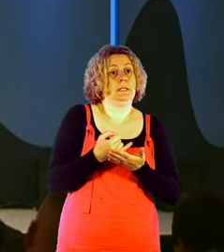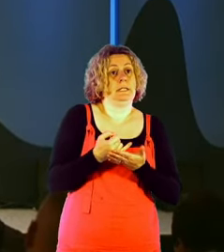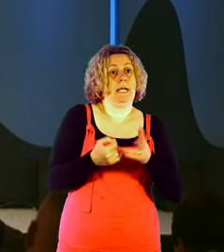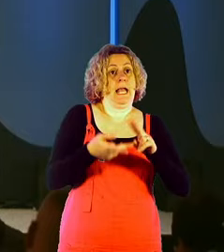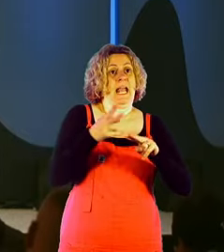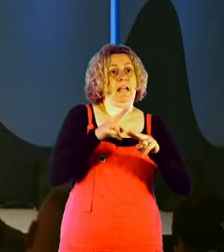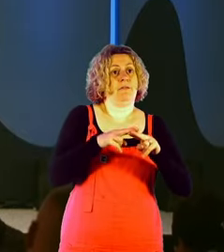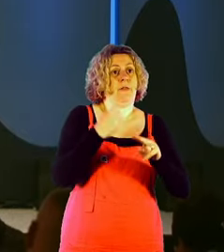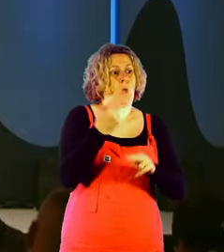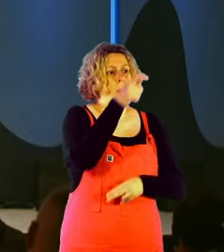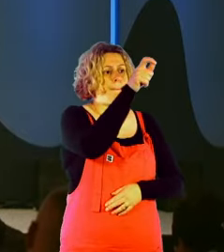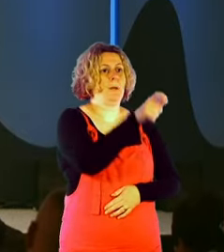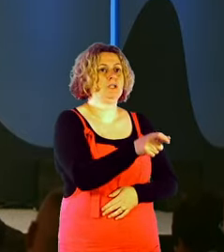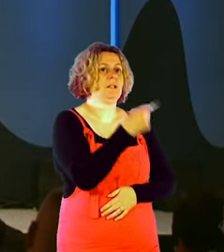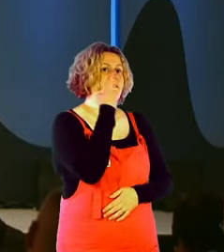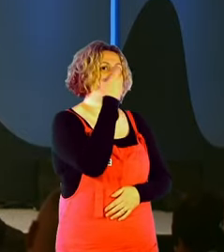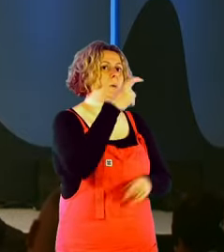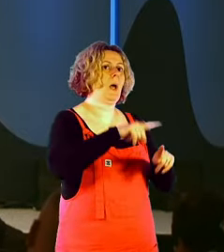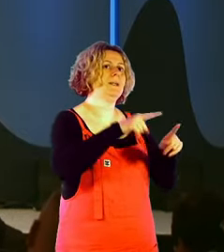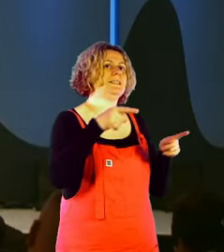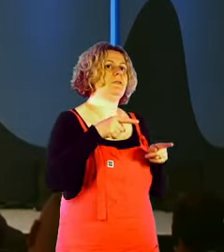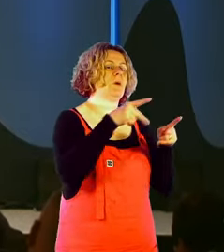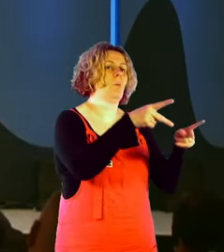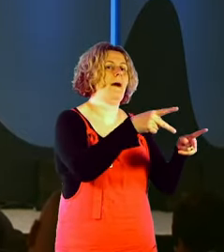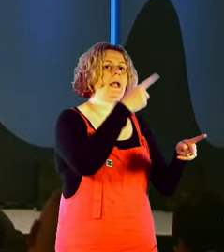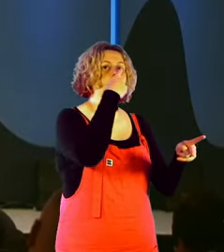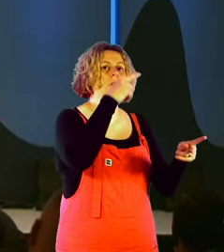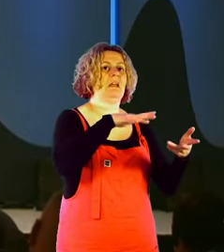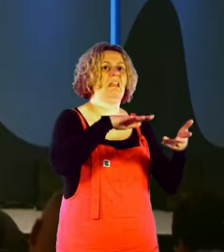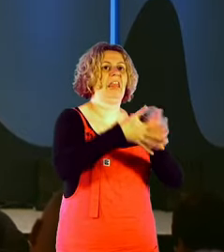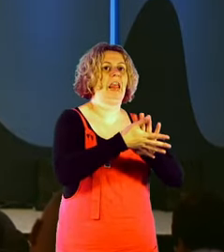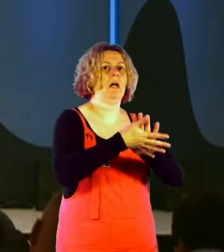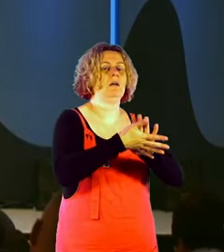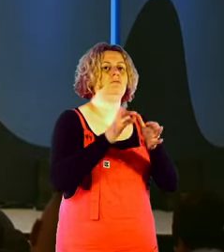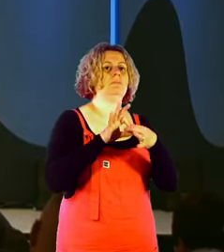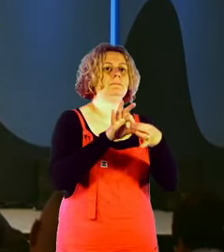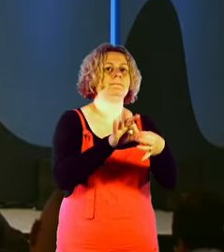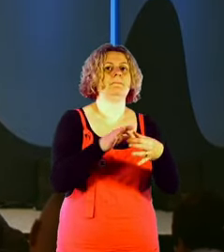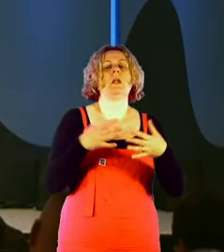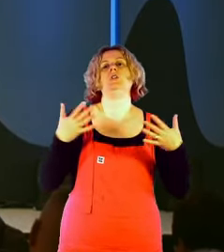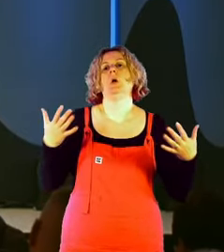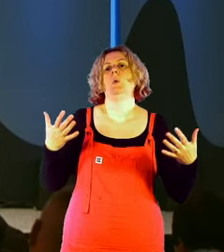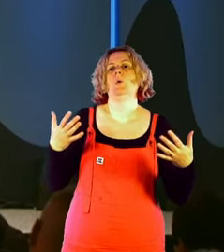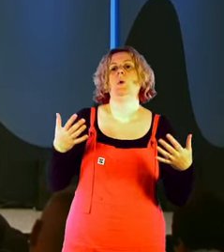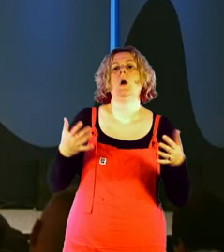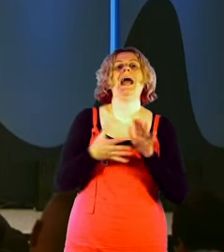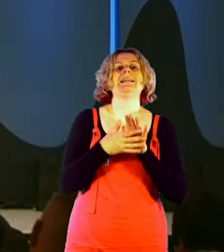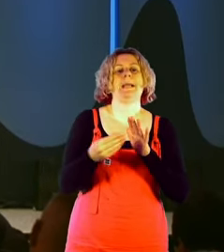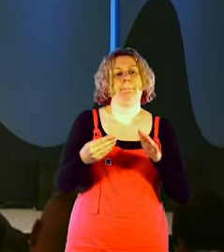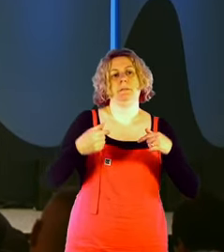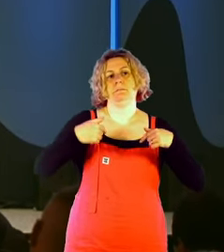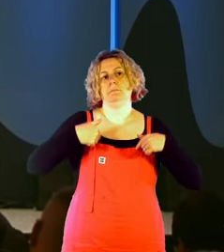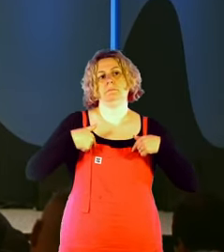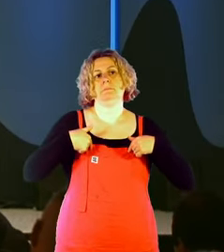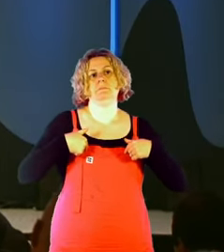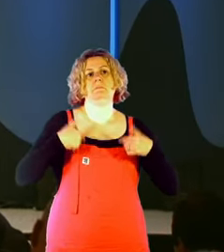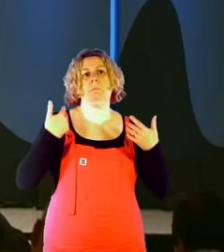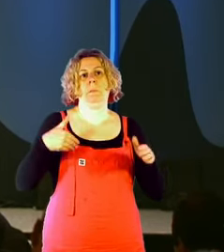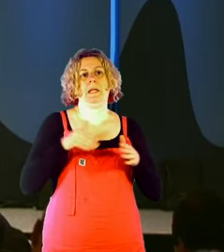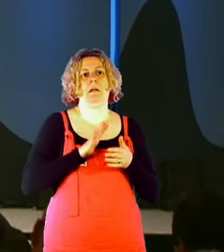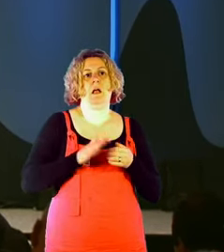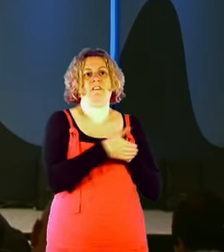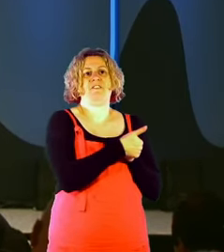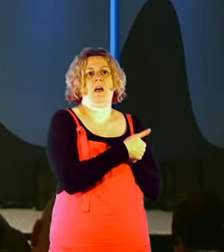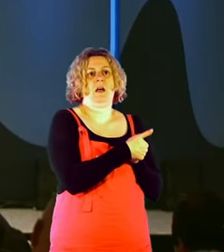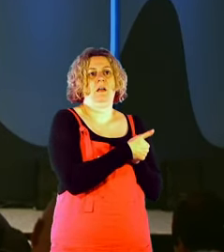the relationship. So, you know, the classic example of, I had an affair, my husband doesn't know. Does he ever